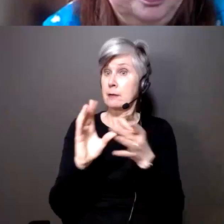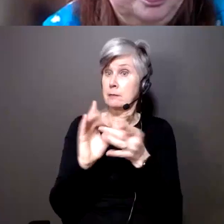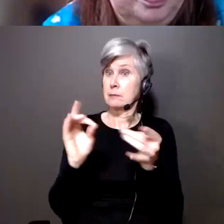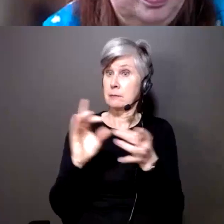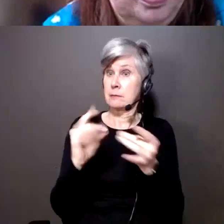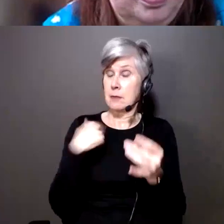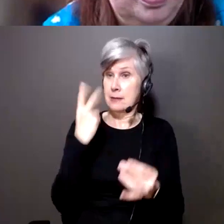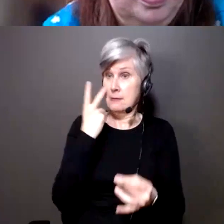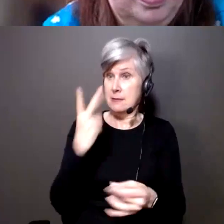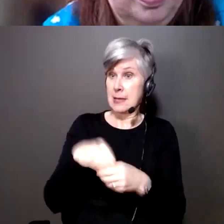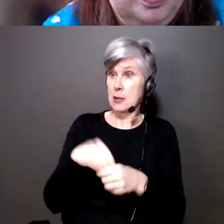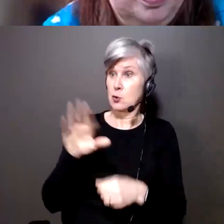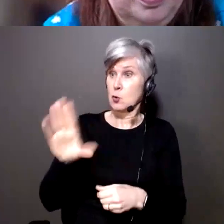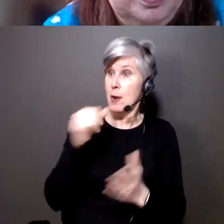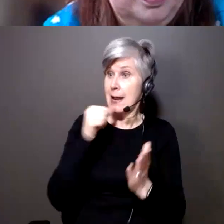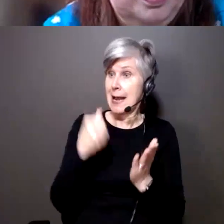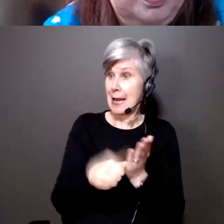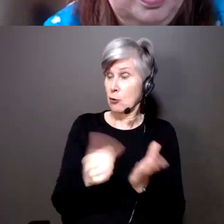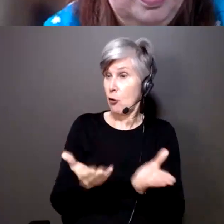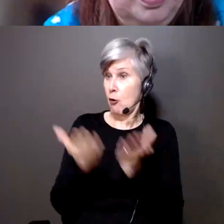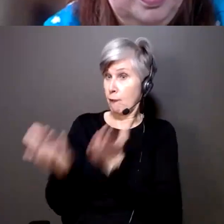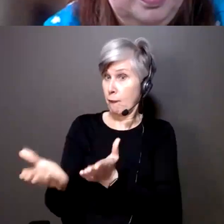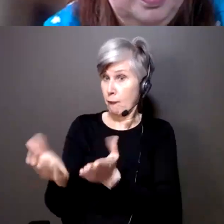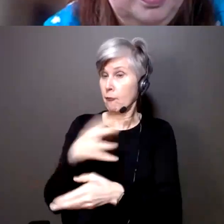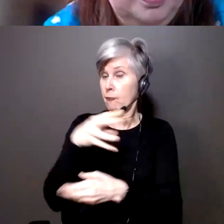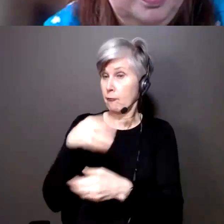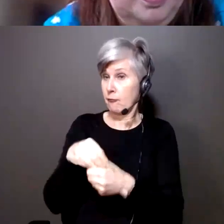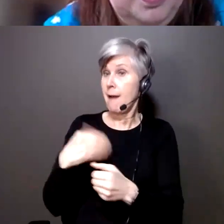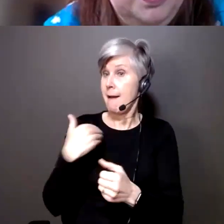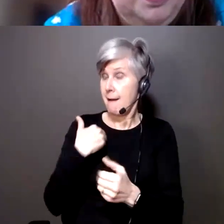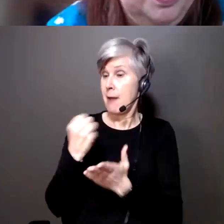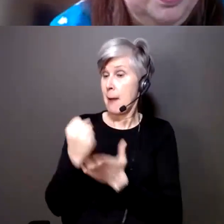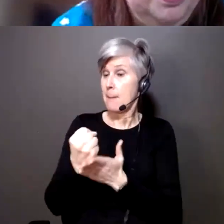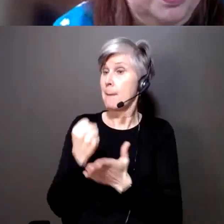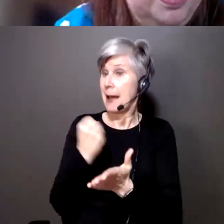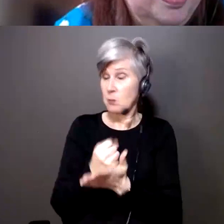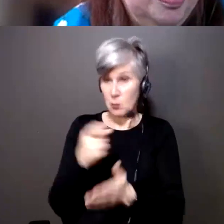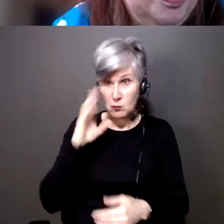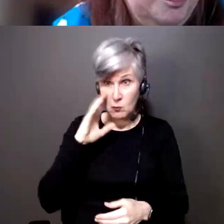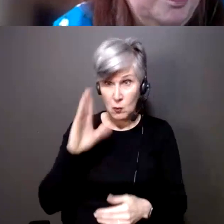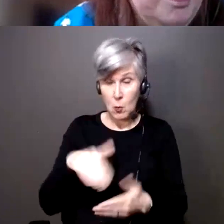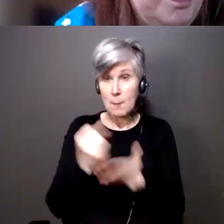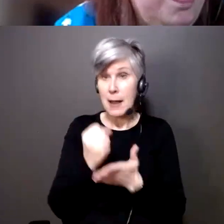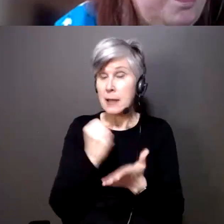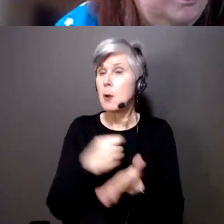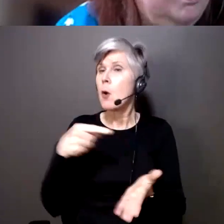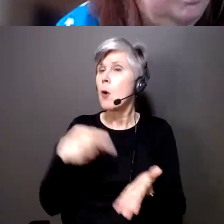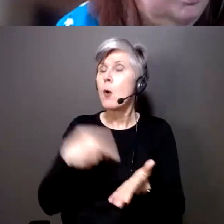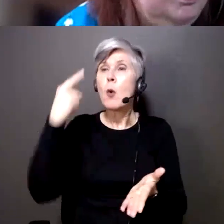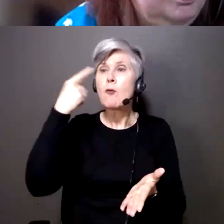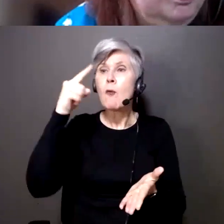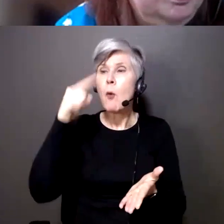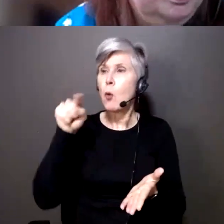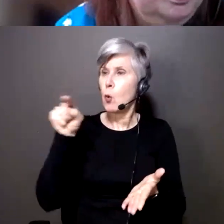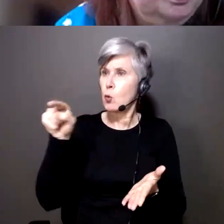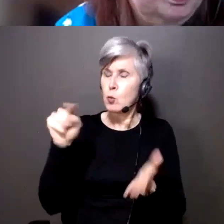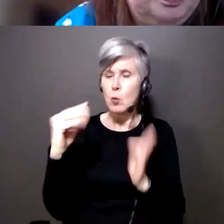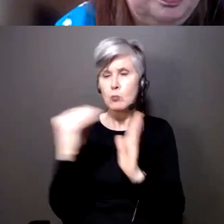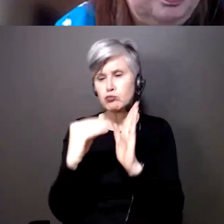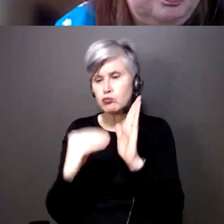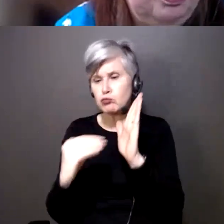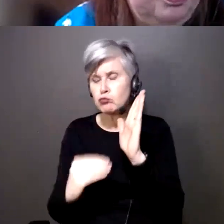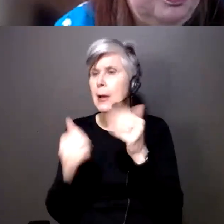offer. In case you're unfamiliar, the passport is a tool where you can document your workplace barriers and accommodation